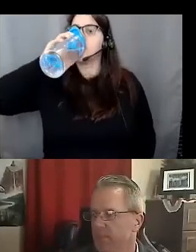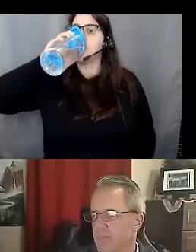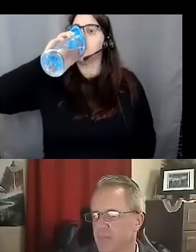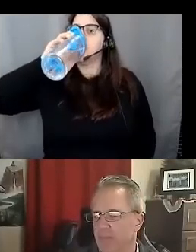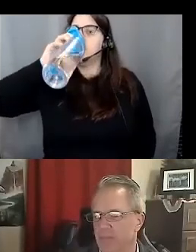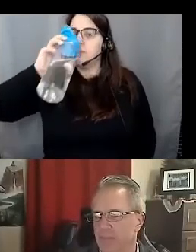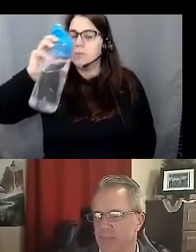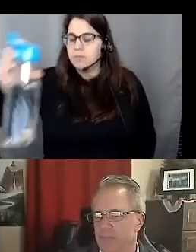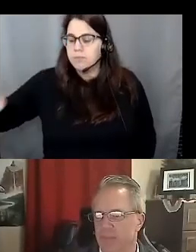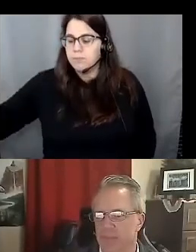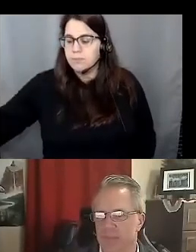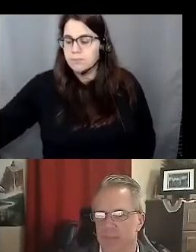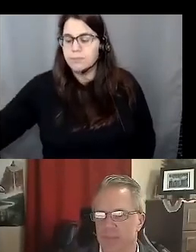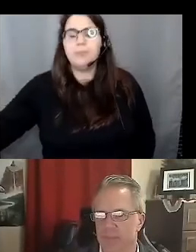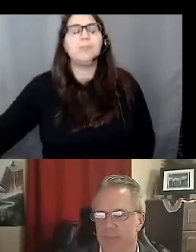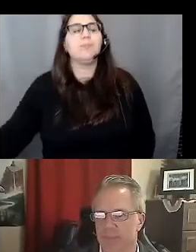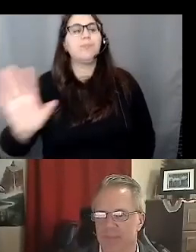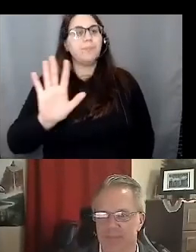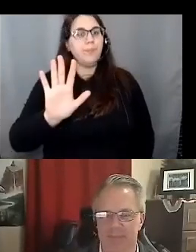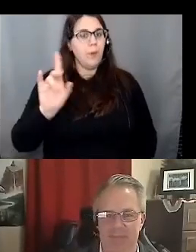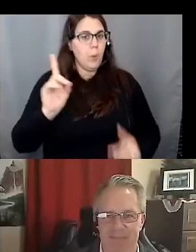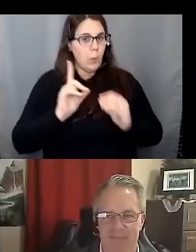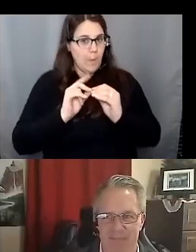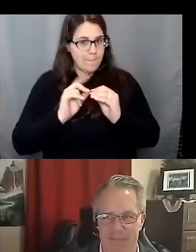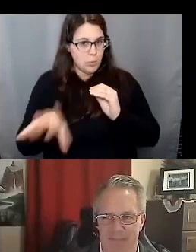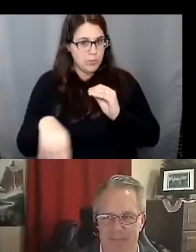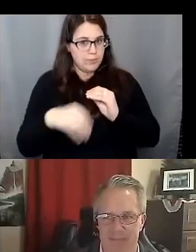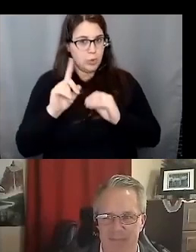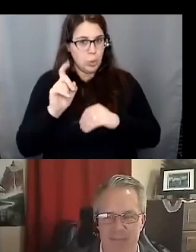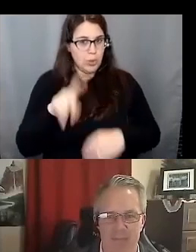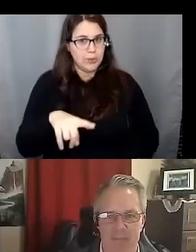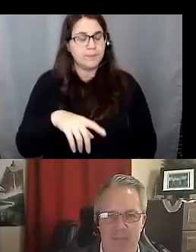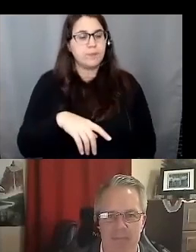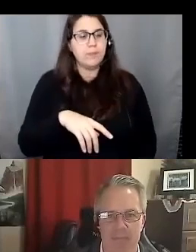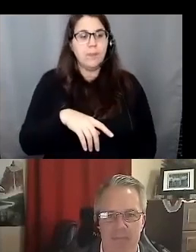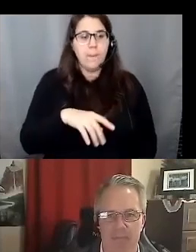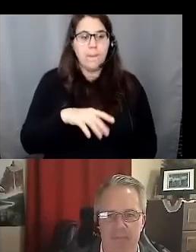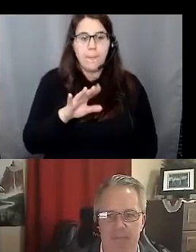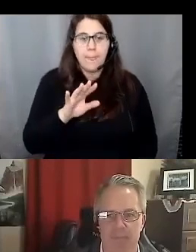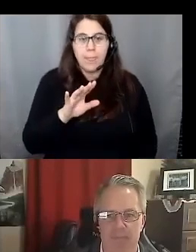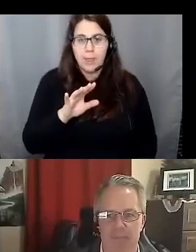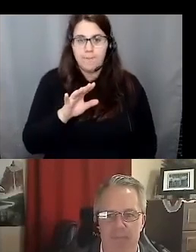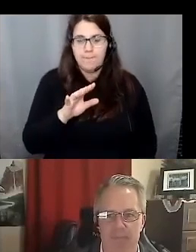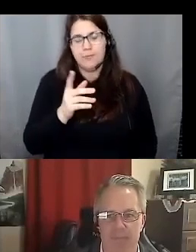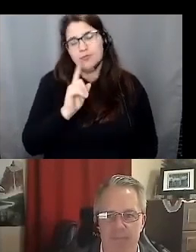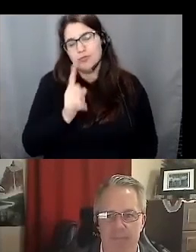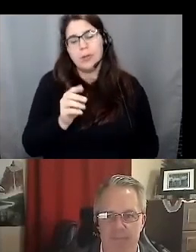There is one additional question that I will go ahead and ask Tom. Kind of a